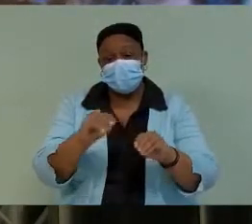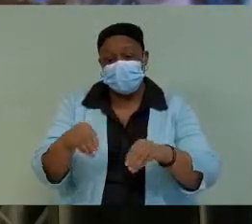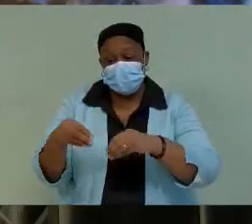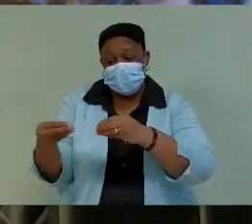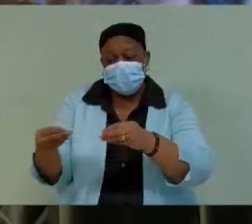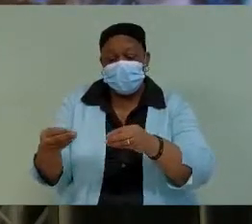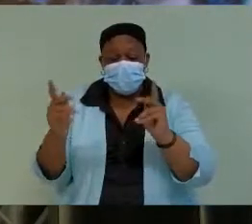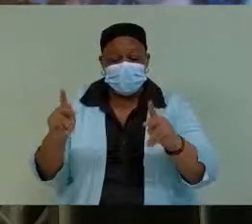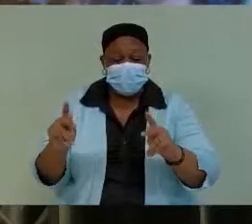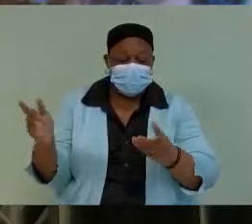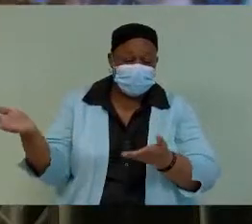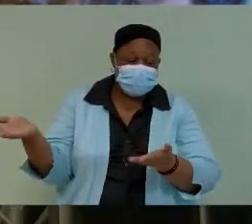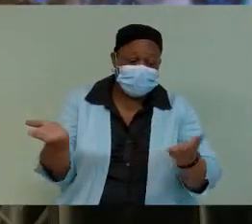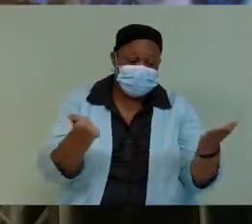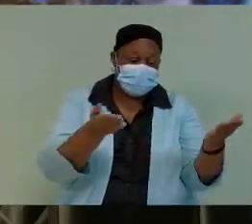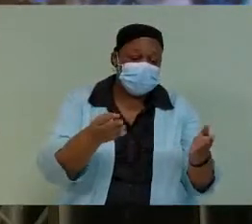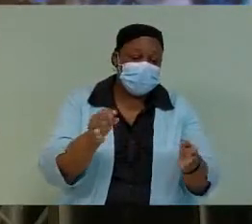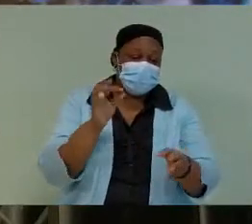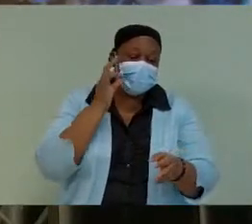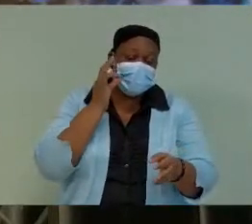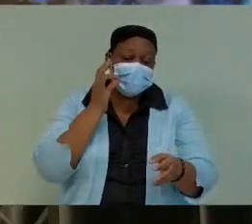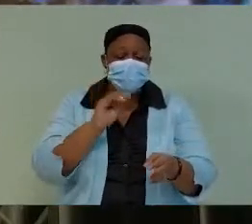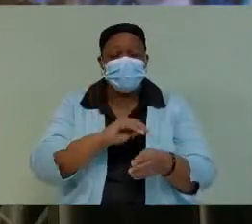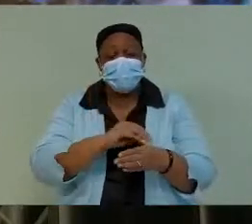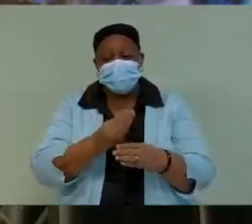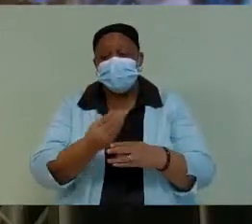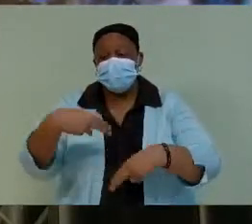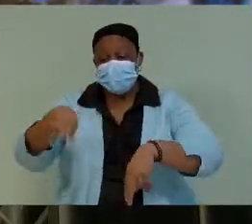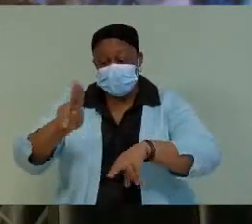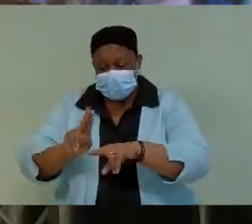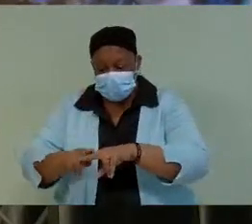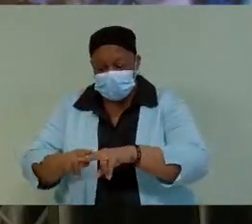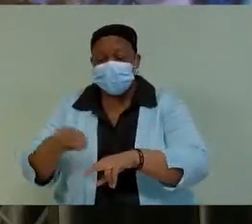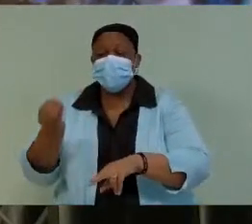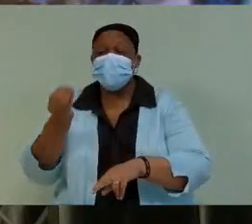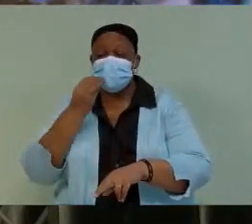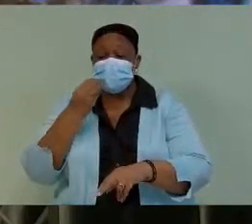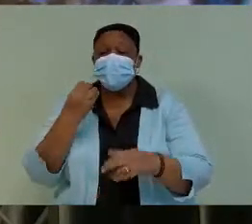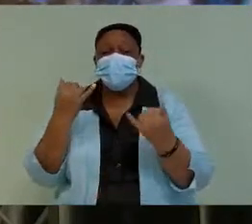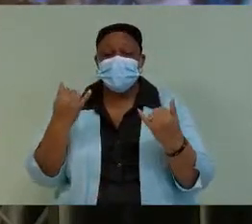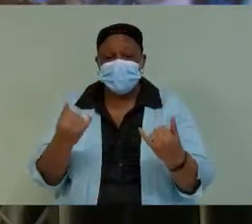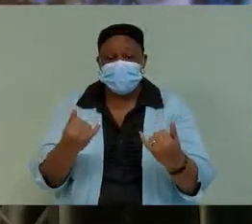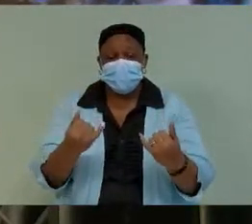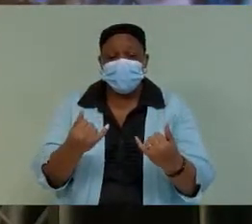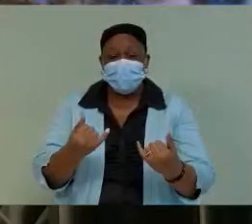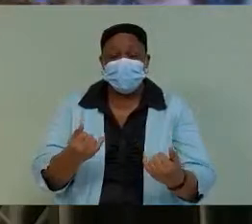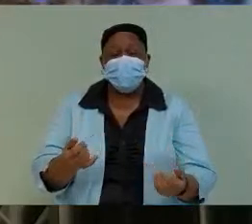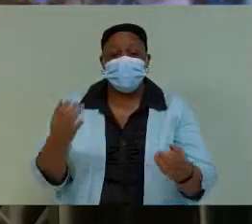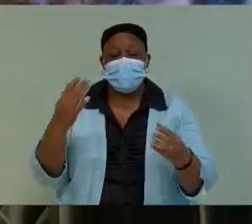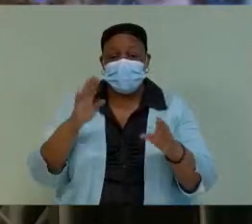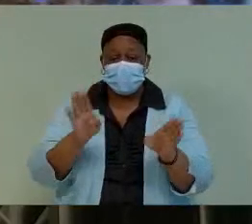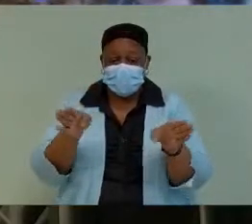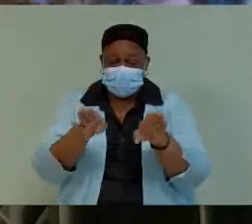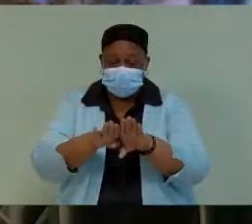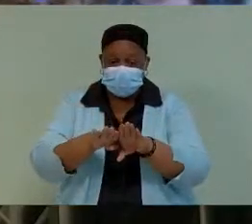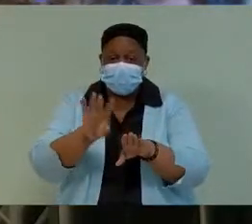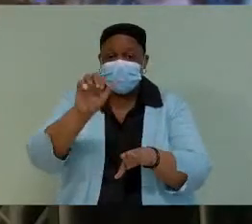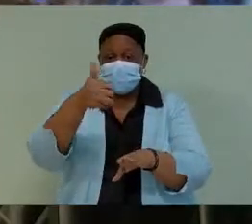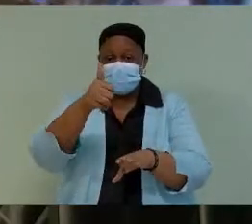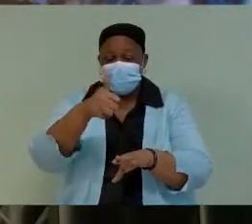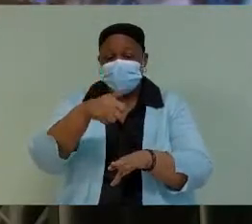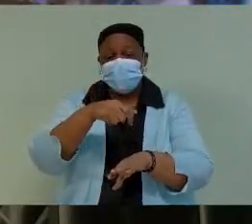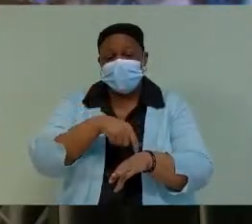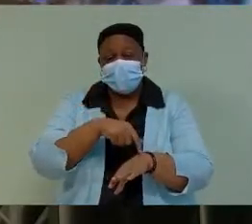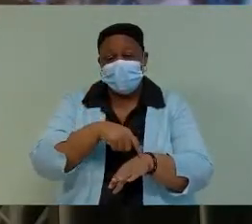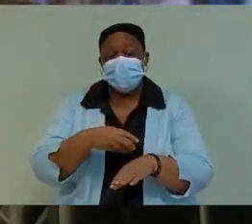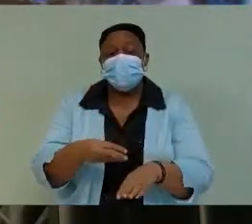takeaway services, and may also offer in-dining service. So this is a new feature. You could now